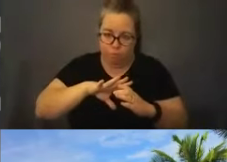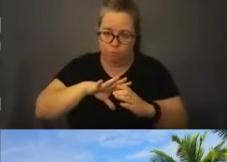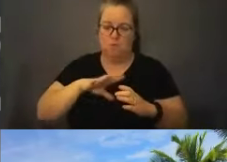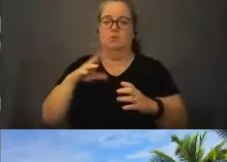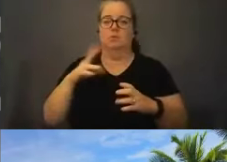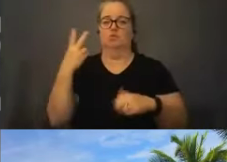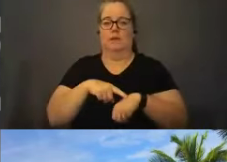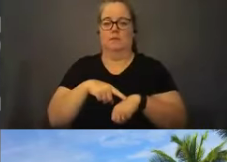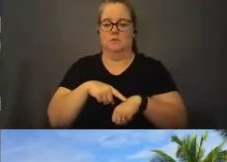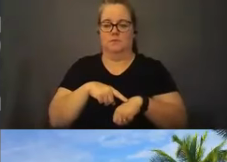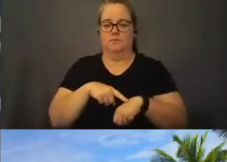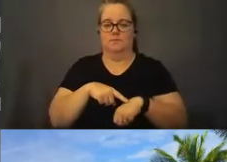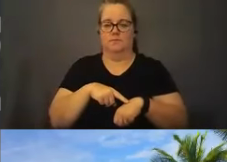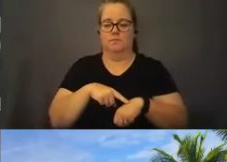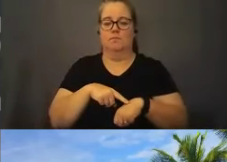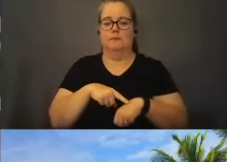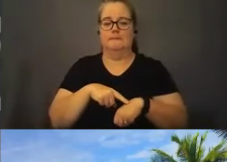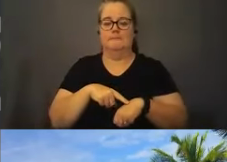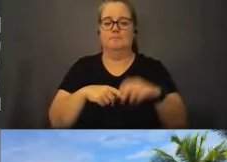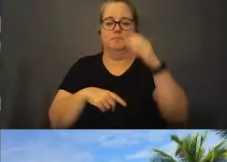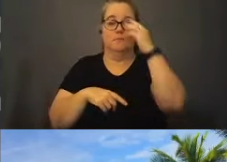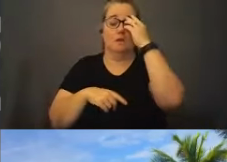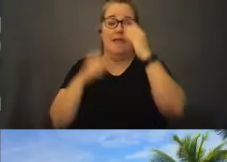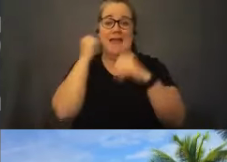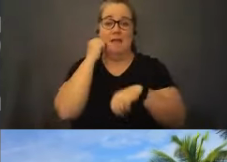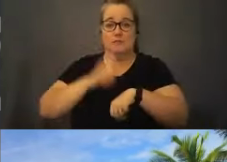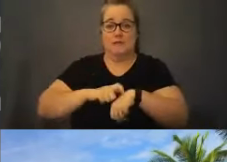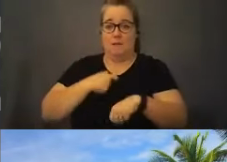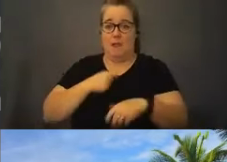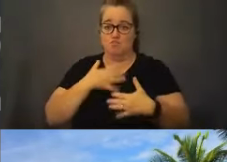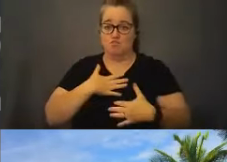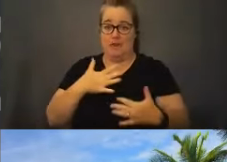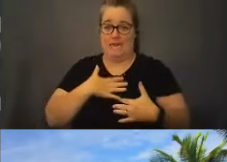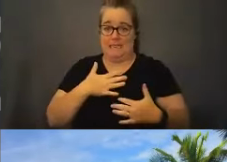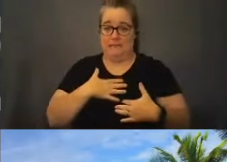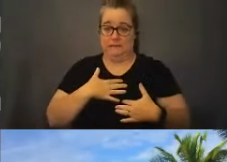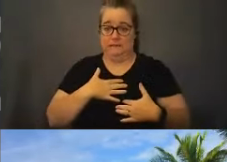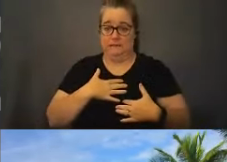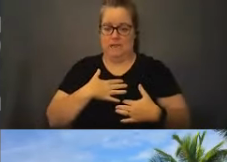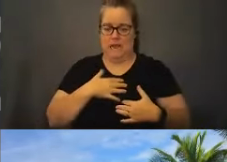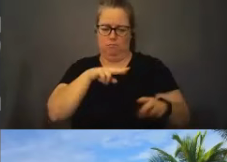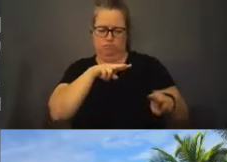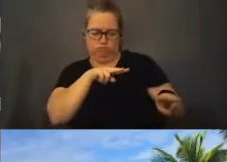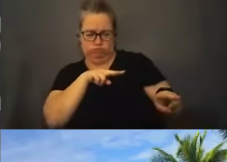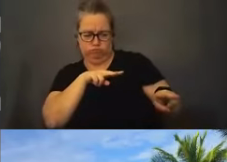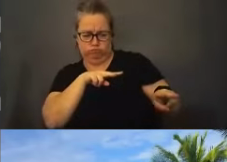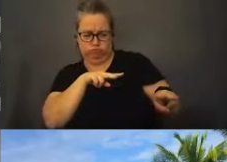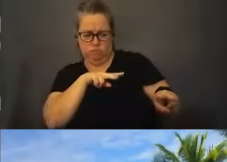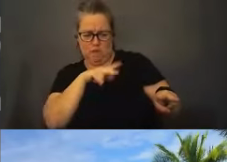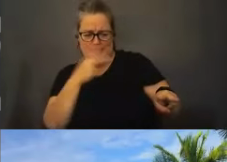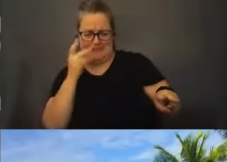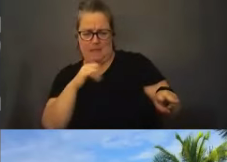breathing, waiting. So each time, if I'm breathing, I'm going to look at their chest and see